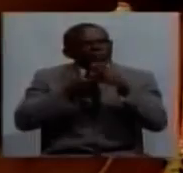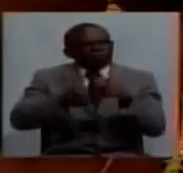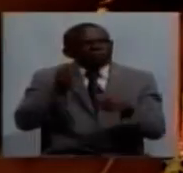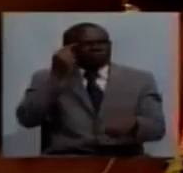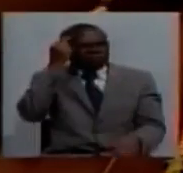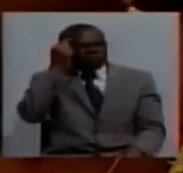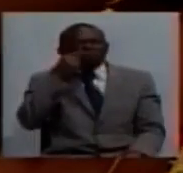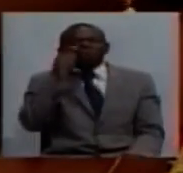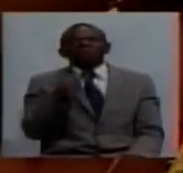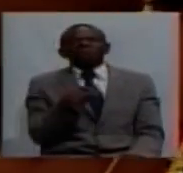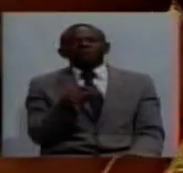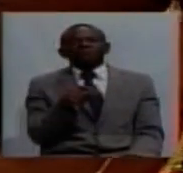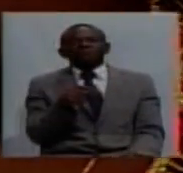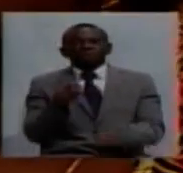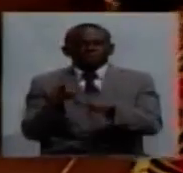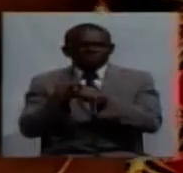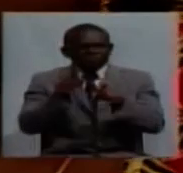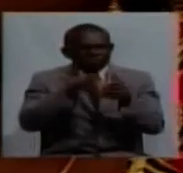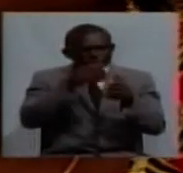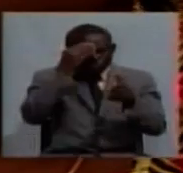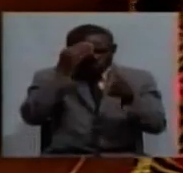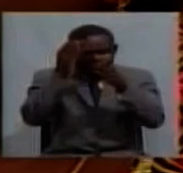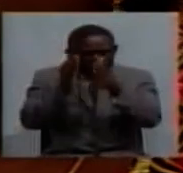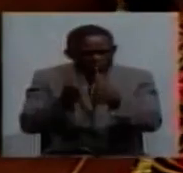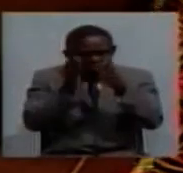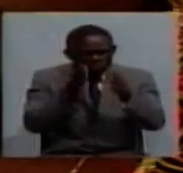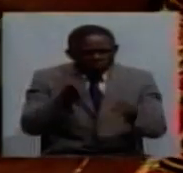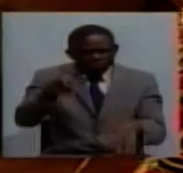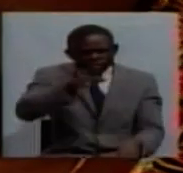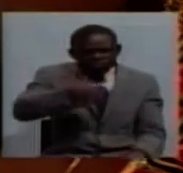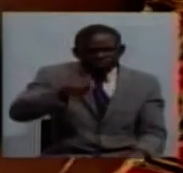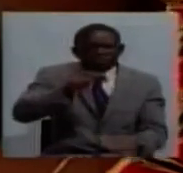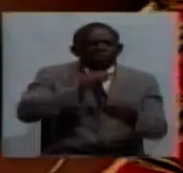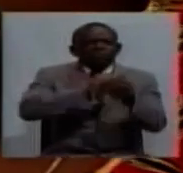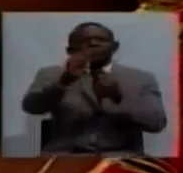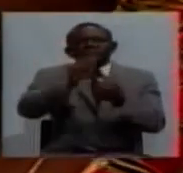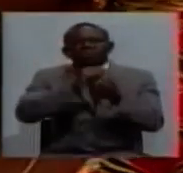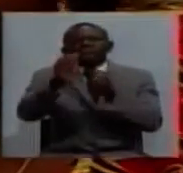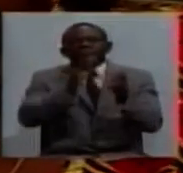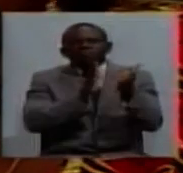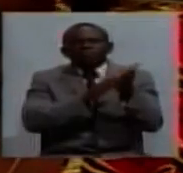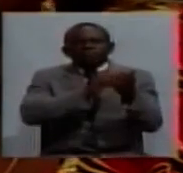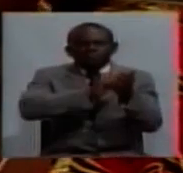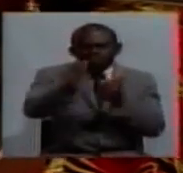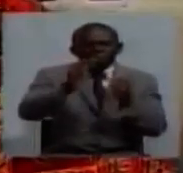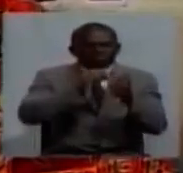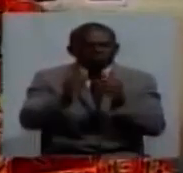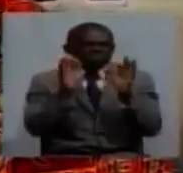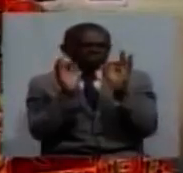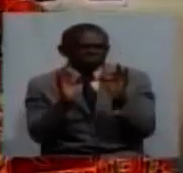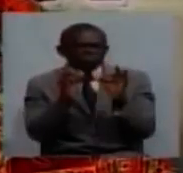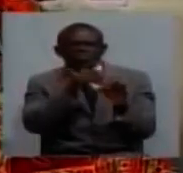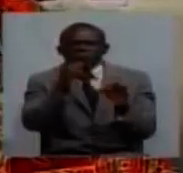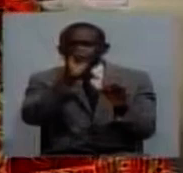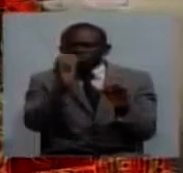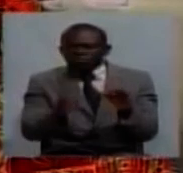and A+ in class? What have I joined as extracurricular that maybe takes my time on Saturday to go and